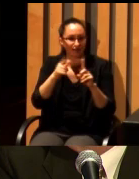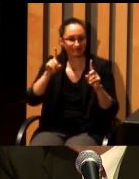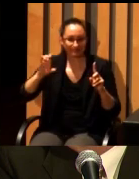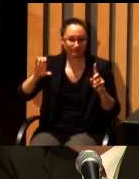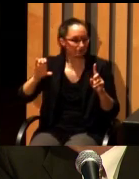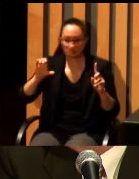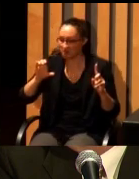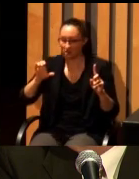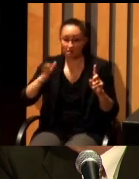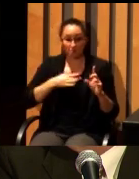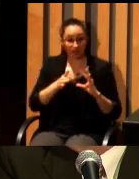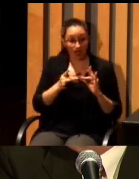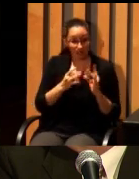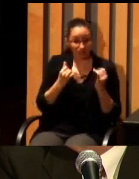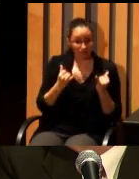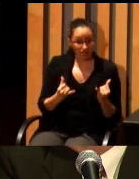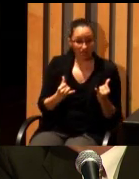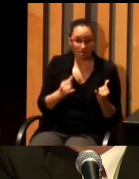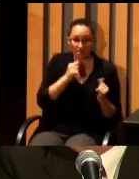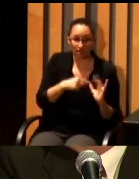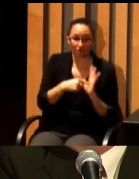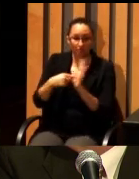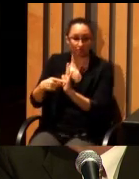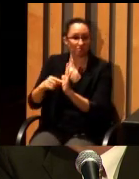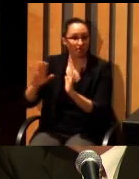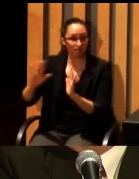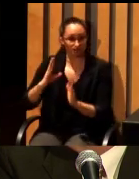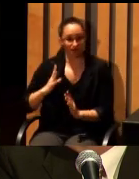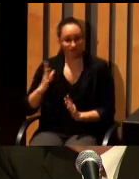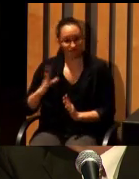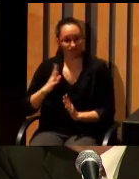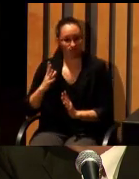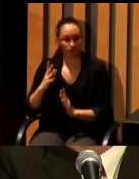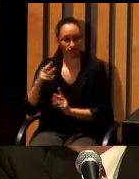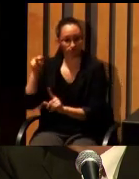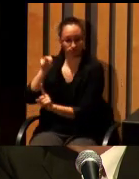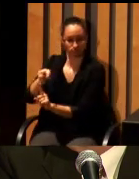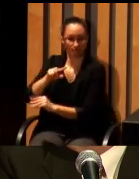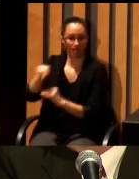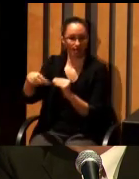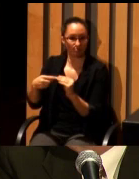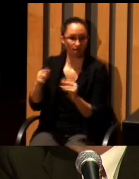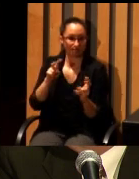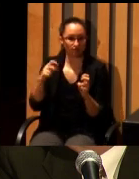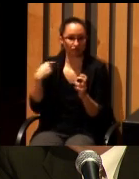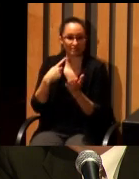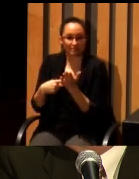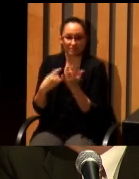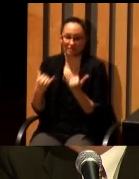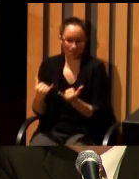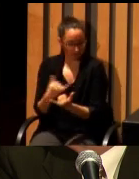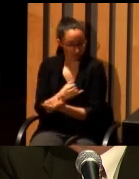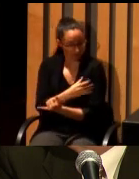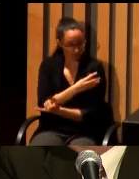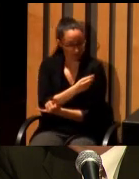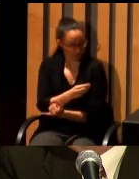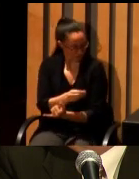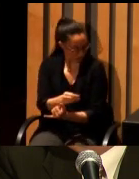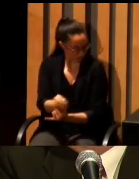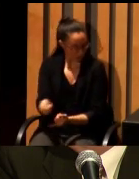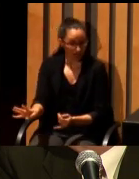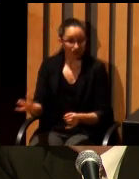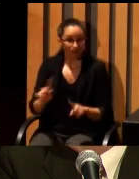this afternoon should not be taken as any official position of the court on the issues we're discussing. But I am here as